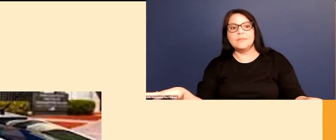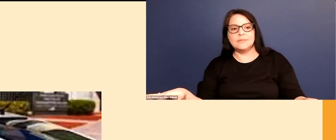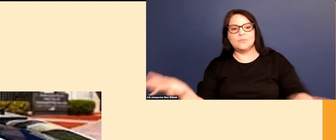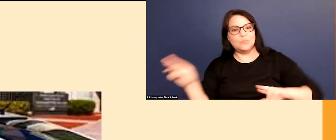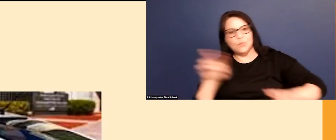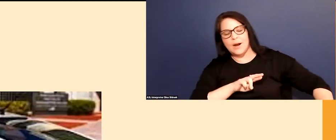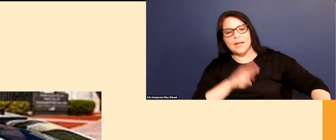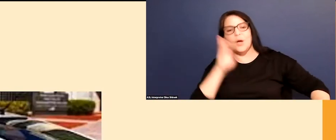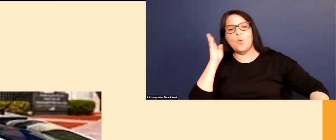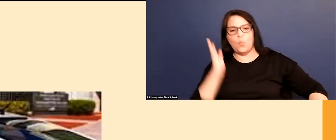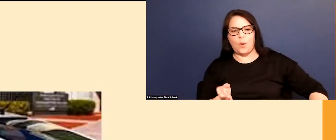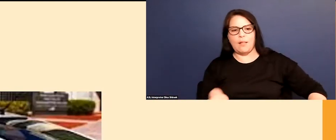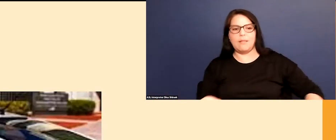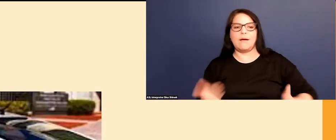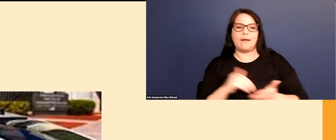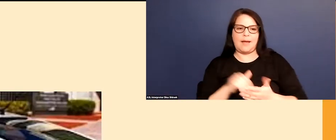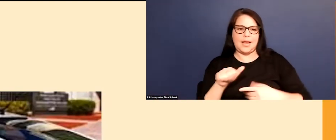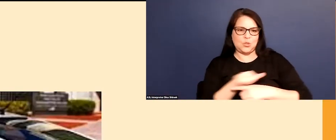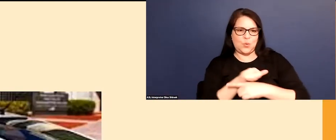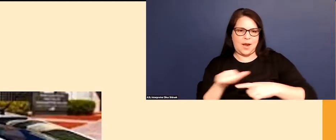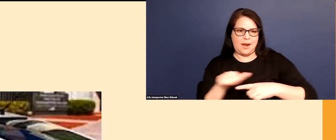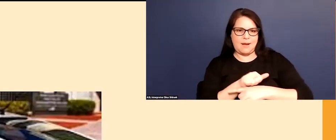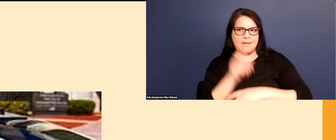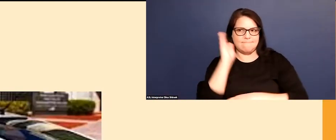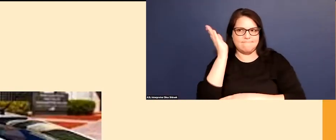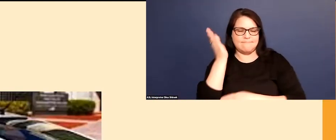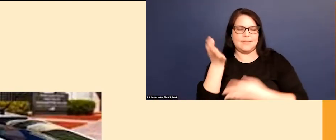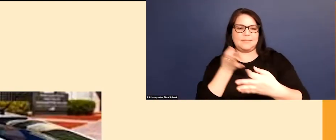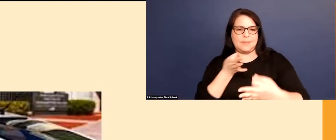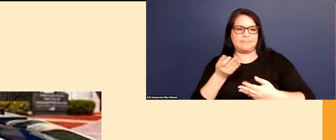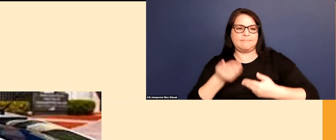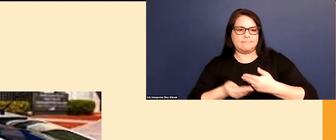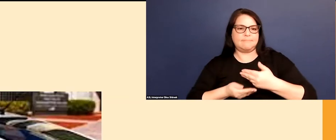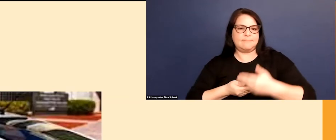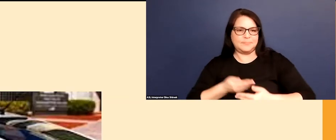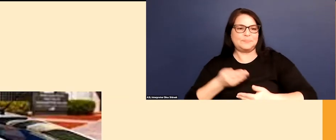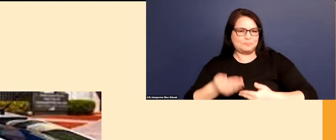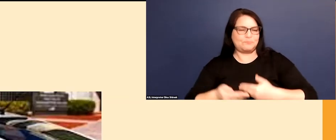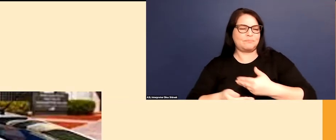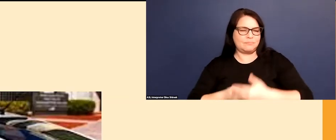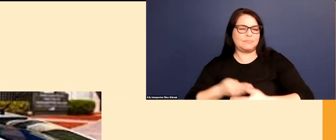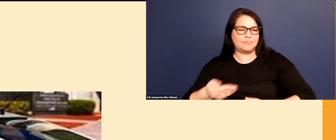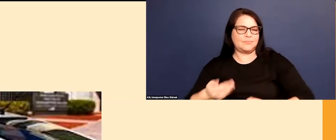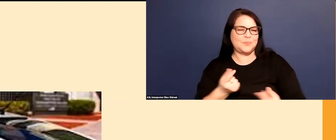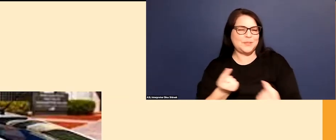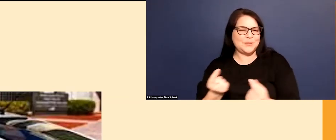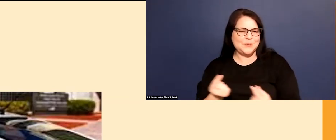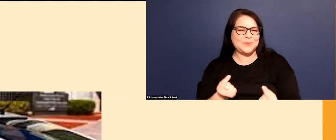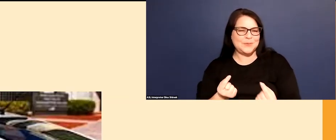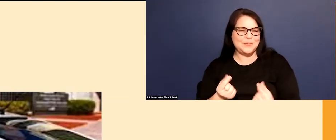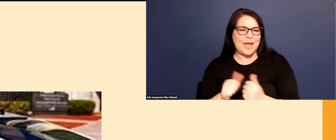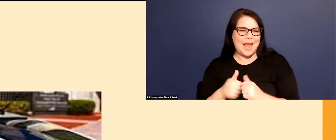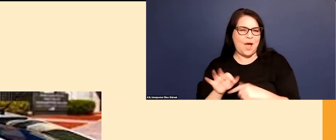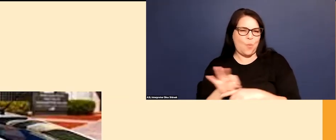we're going to make another training and go through it step by step by step, how it's going to work.